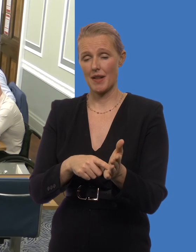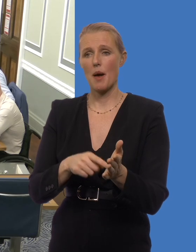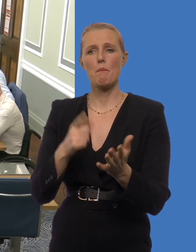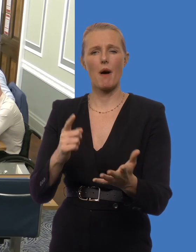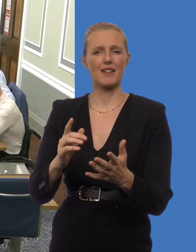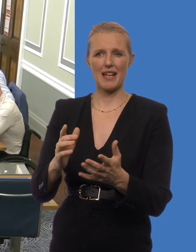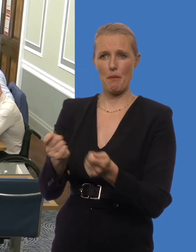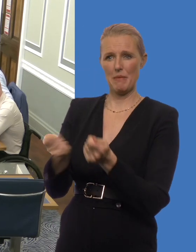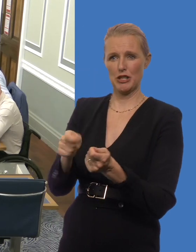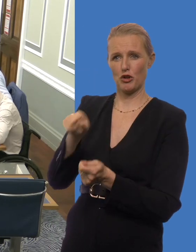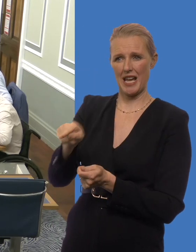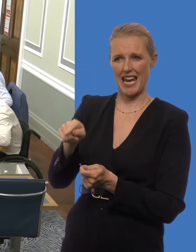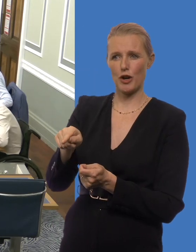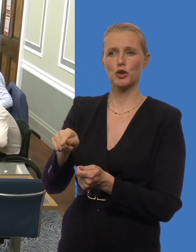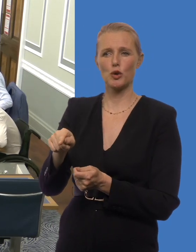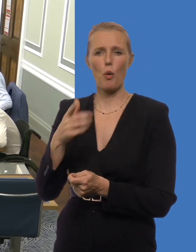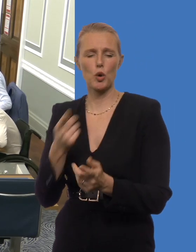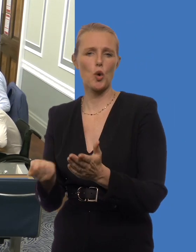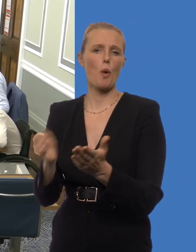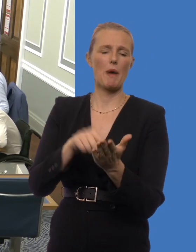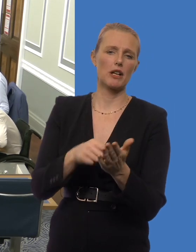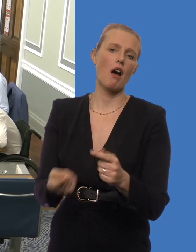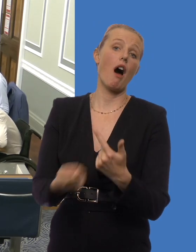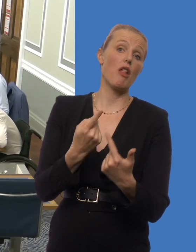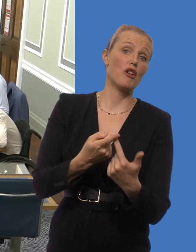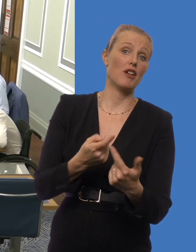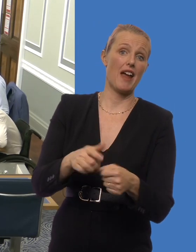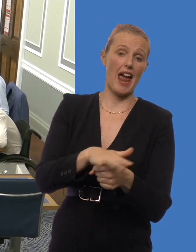will revert back to the session with the